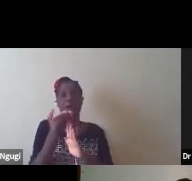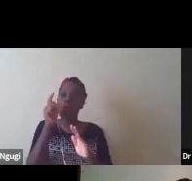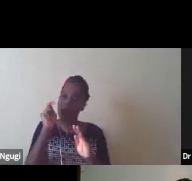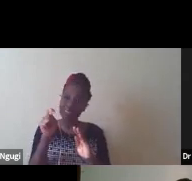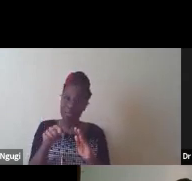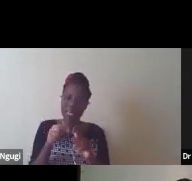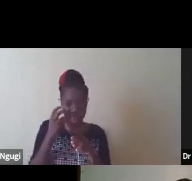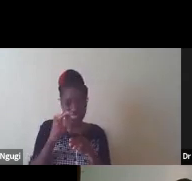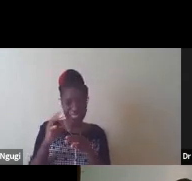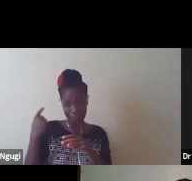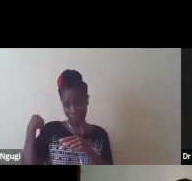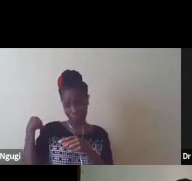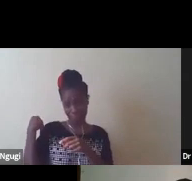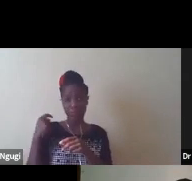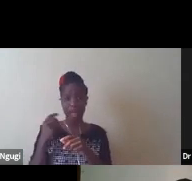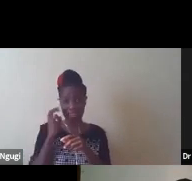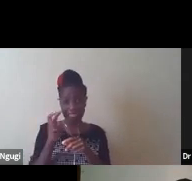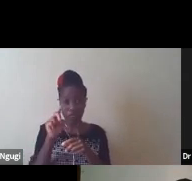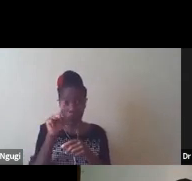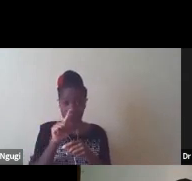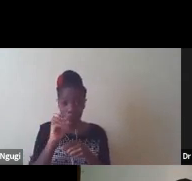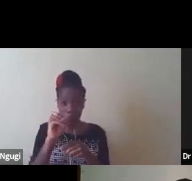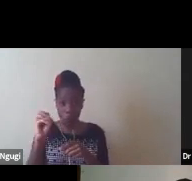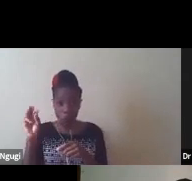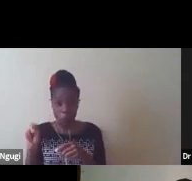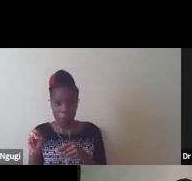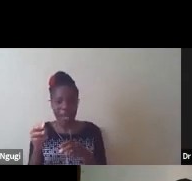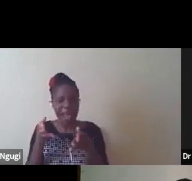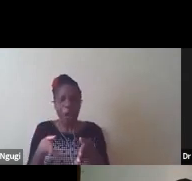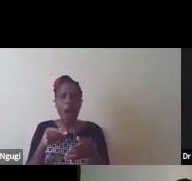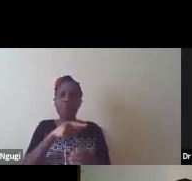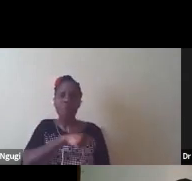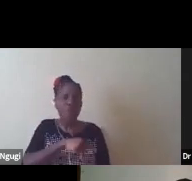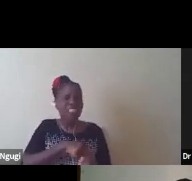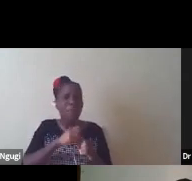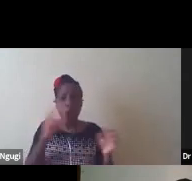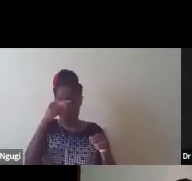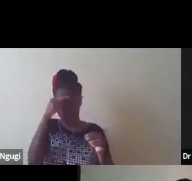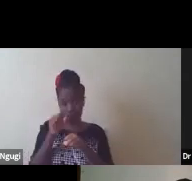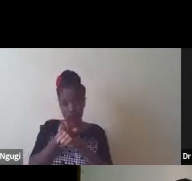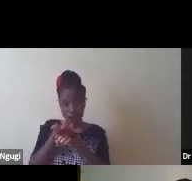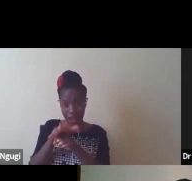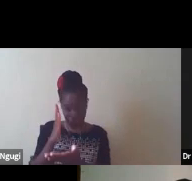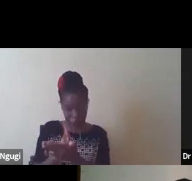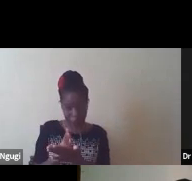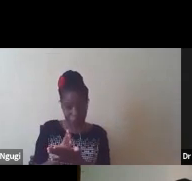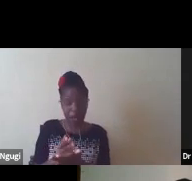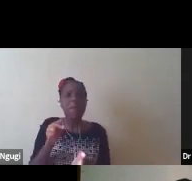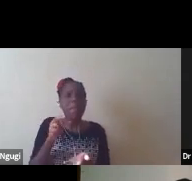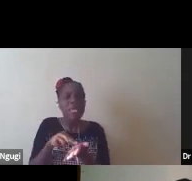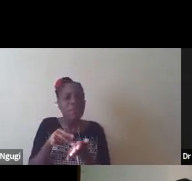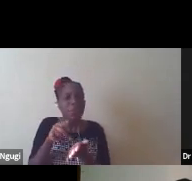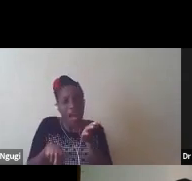ago that Zoom was looking at its profit margin within the COVID period. That also means that the telcos company that is